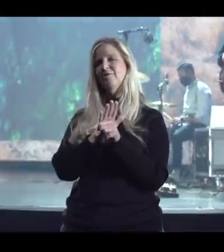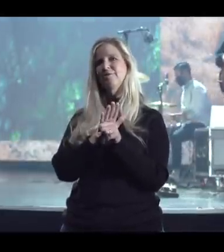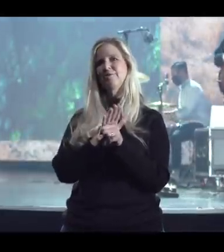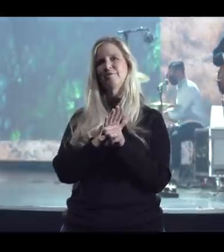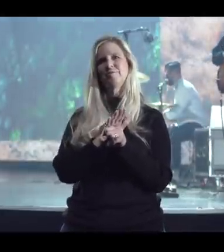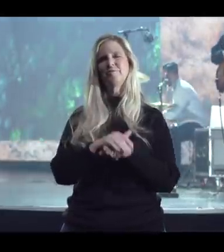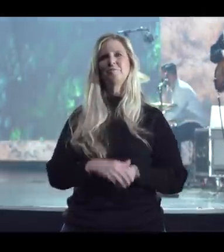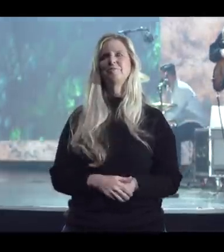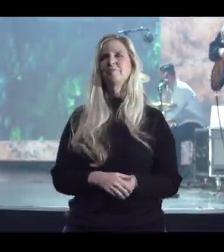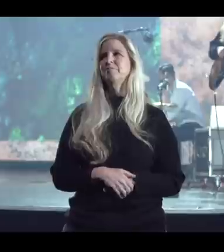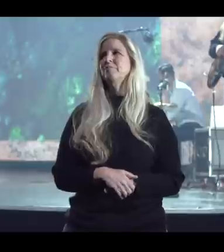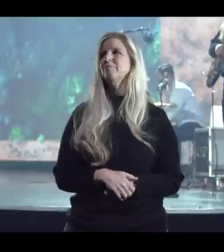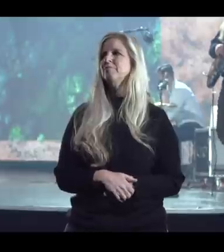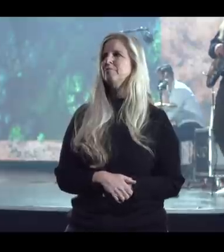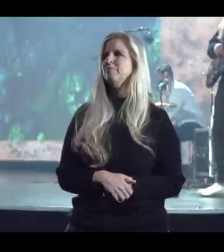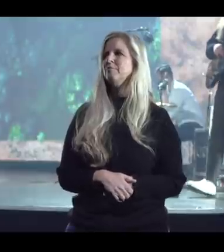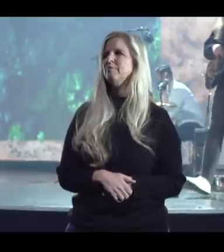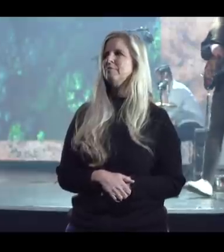enough.